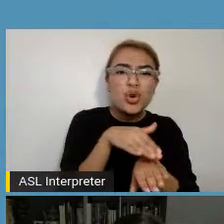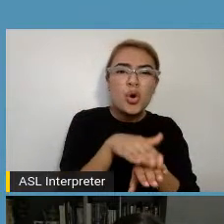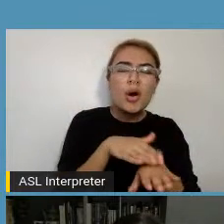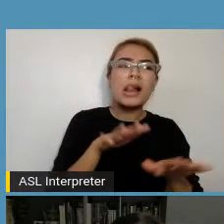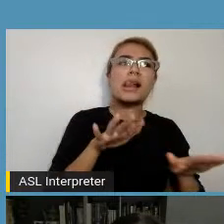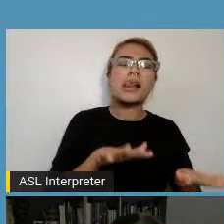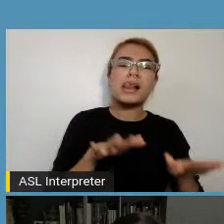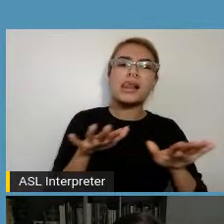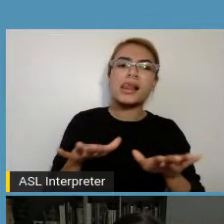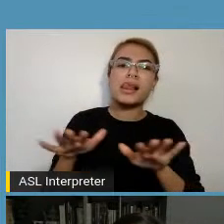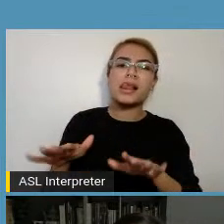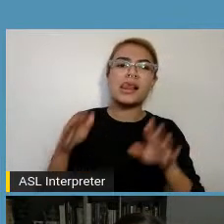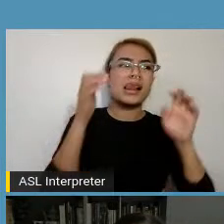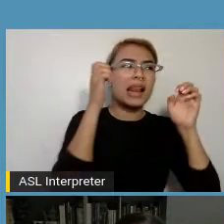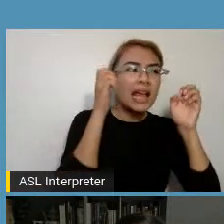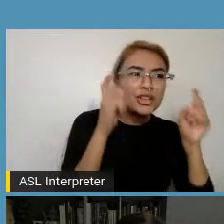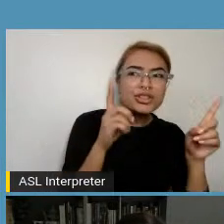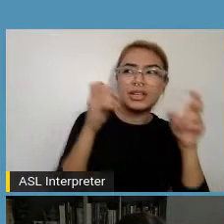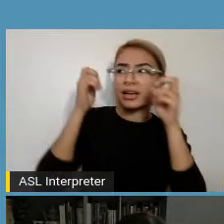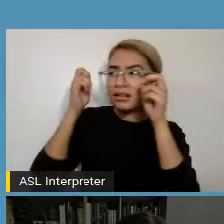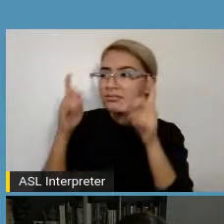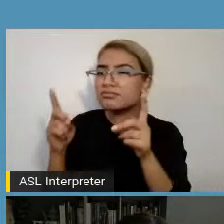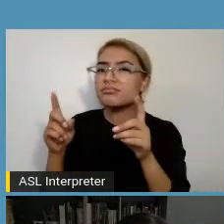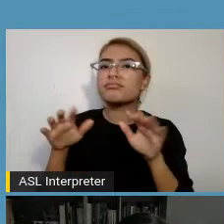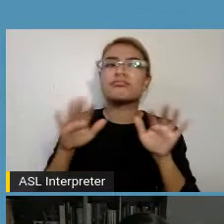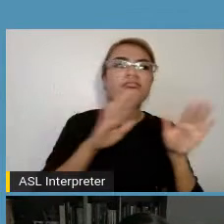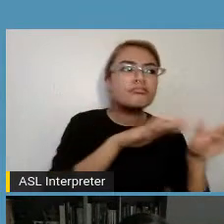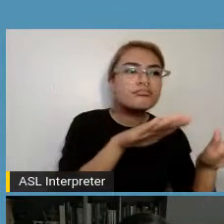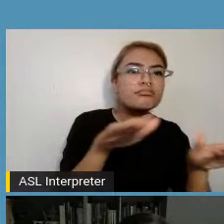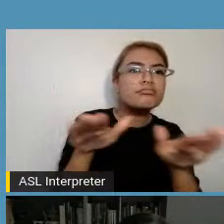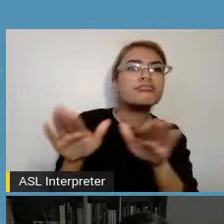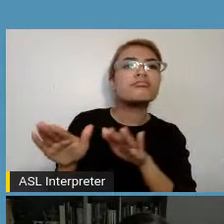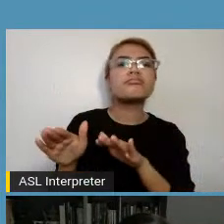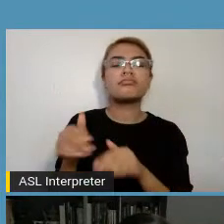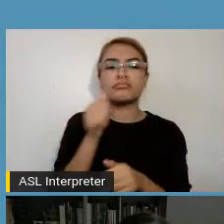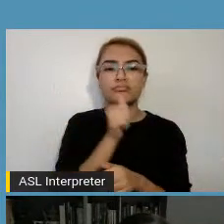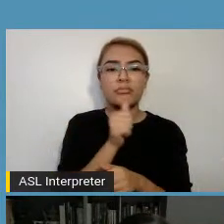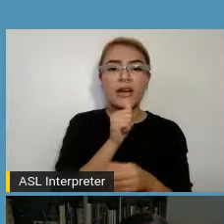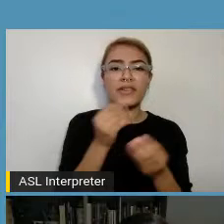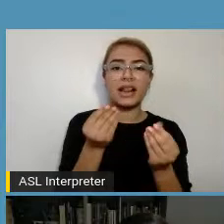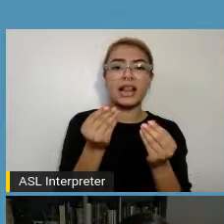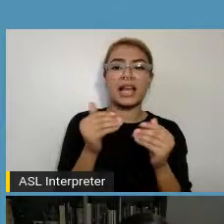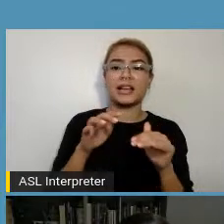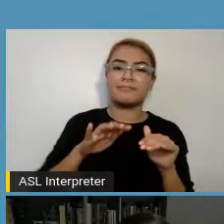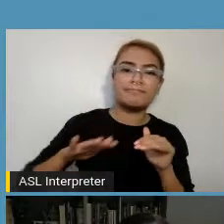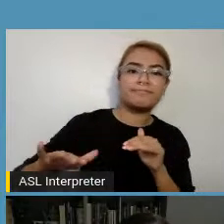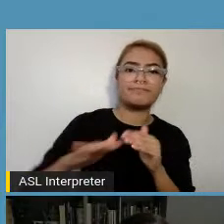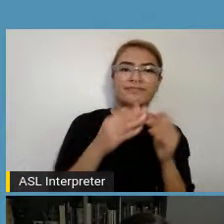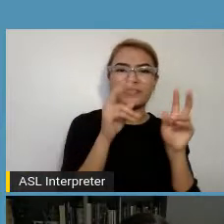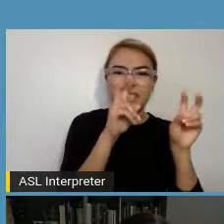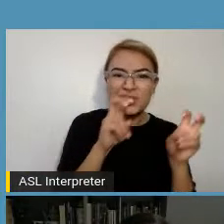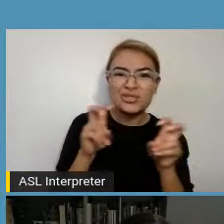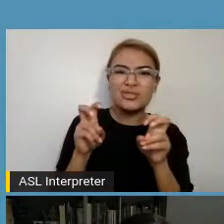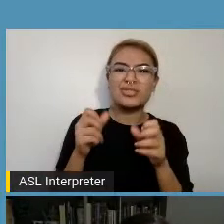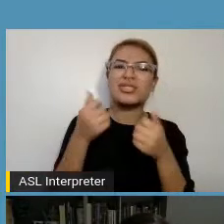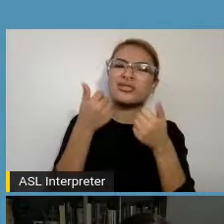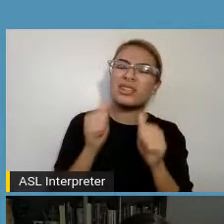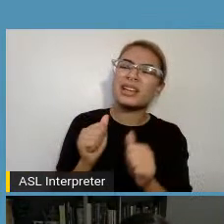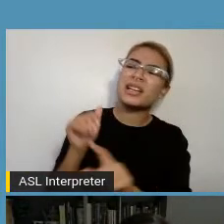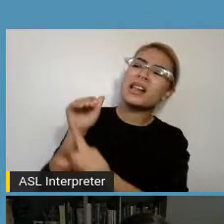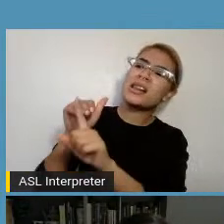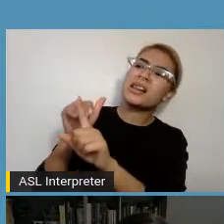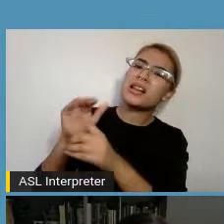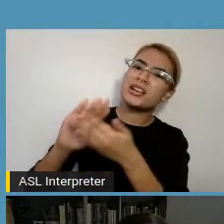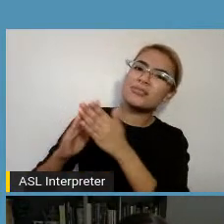a lot with private land issues and trying to really guide the community without frightening them when they do